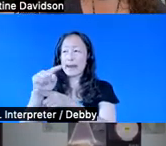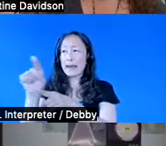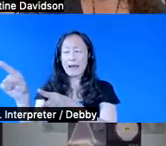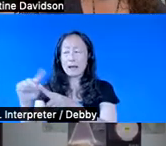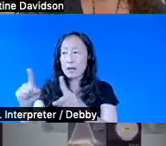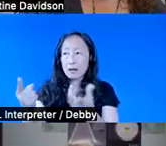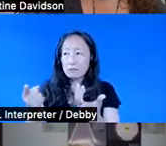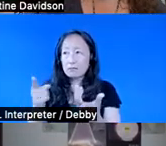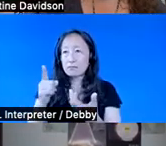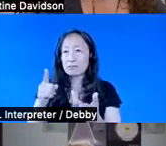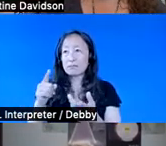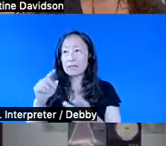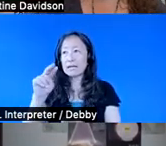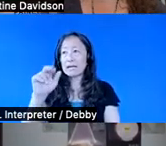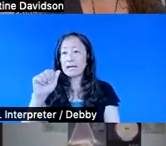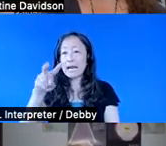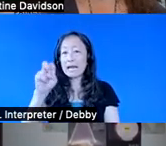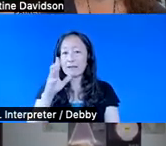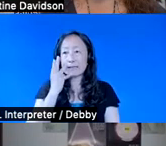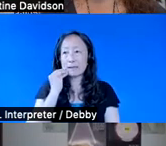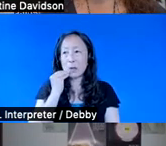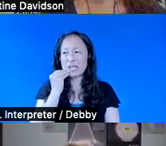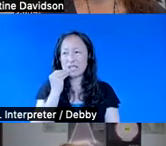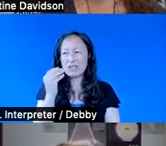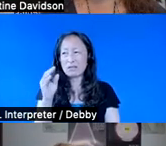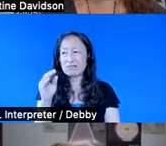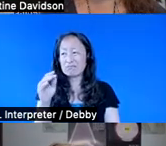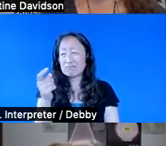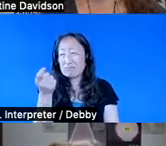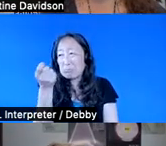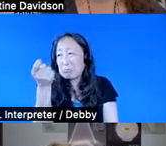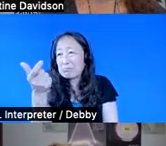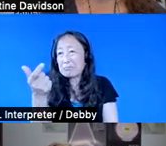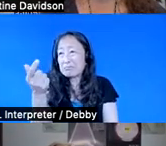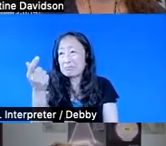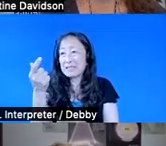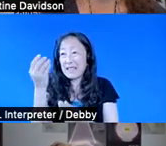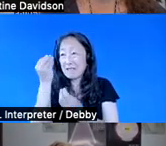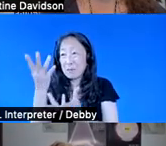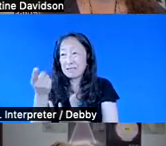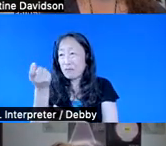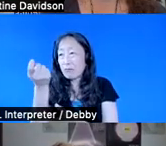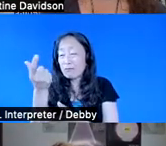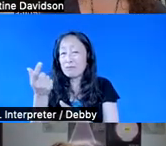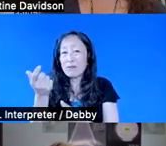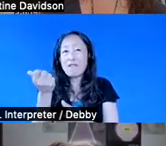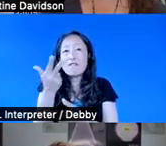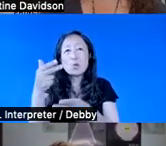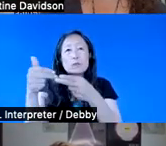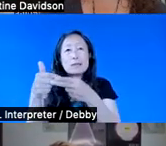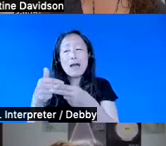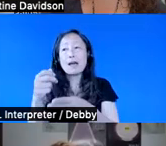be a few pages, you know, a few PowerPoints or a few bullet points that